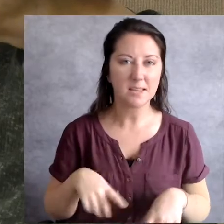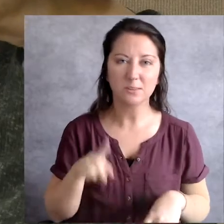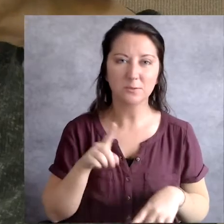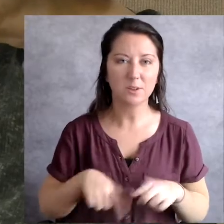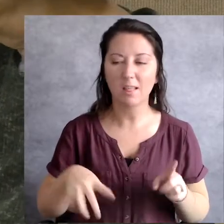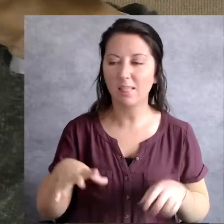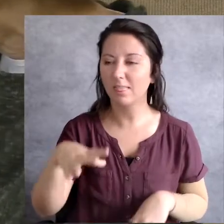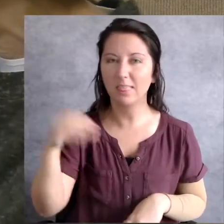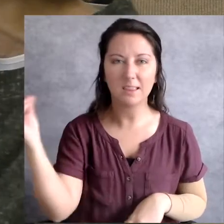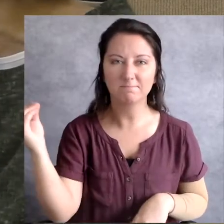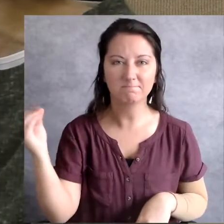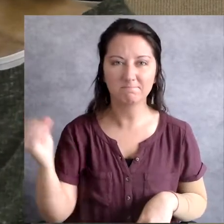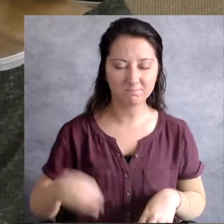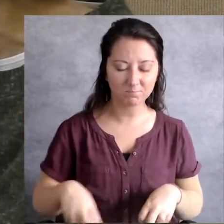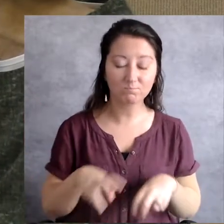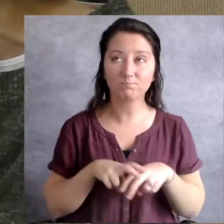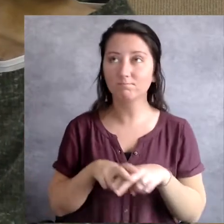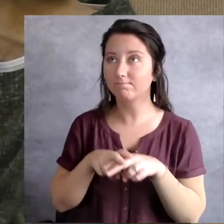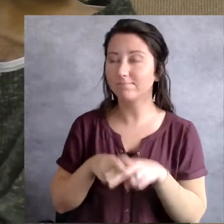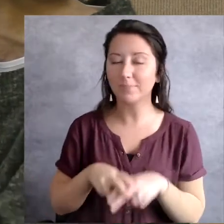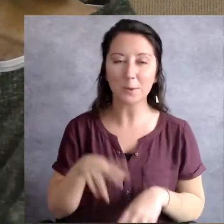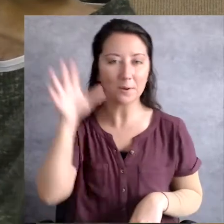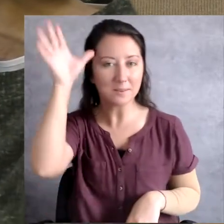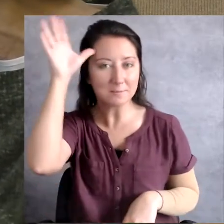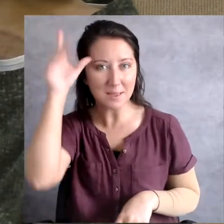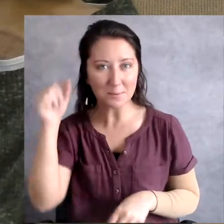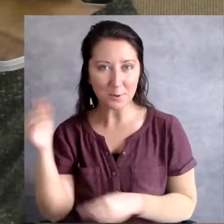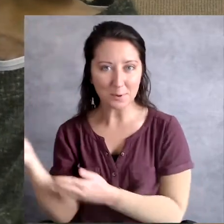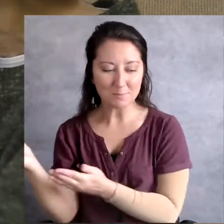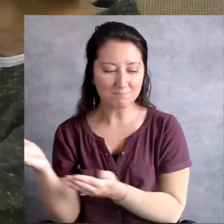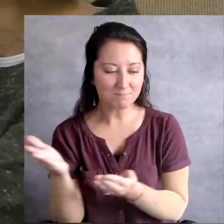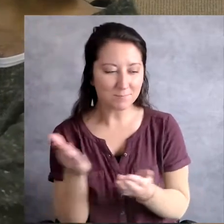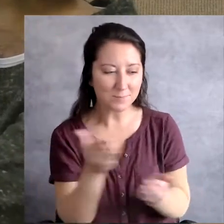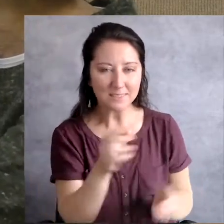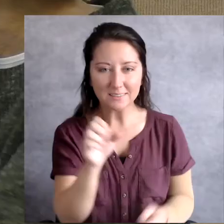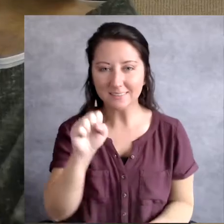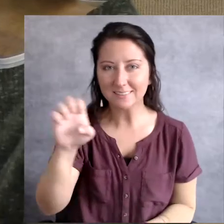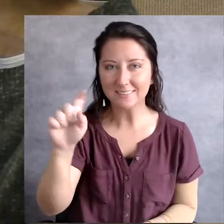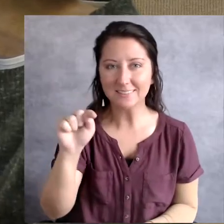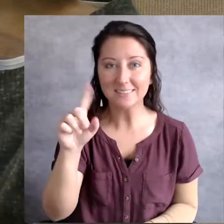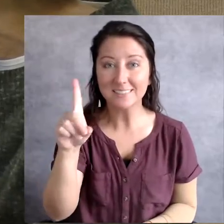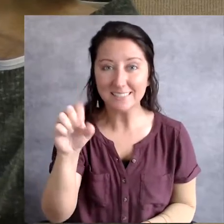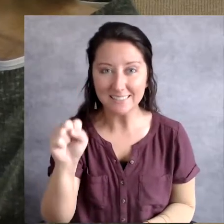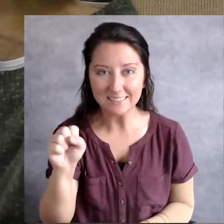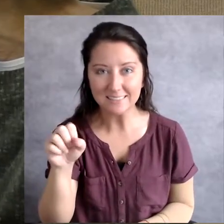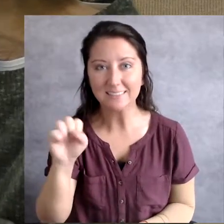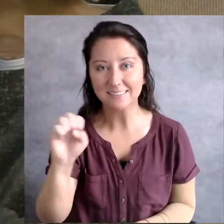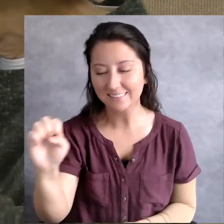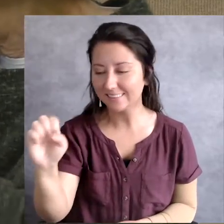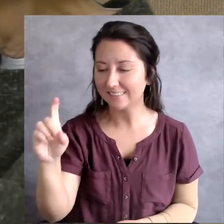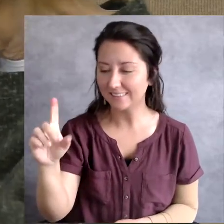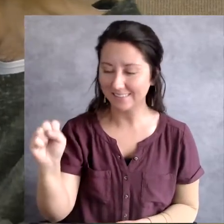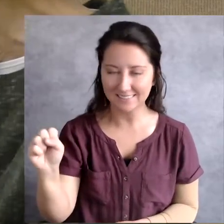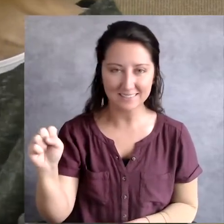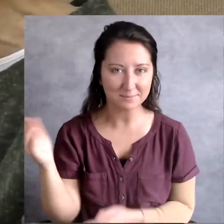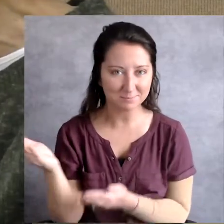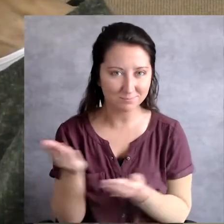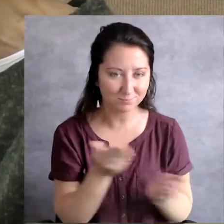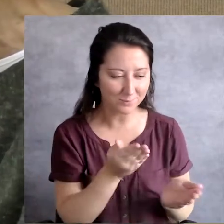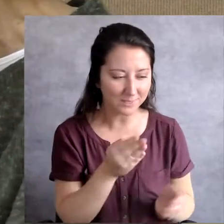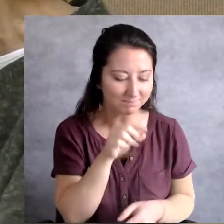bird brings seeds for her to eat. There's the father bird coming in. See, he has the seeds in his mouth.